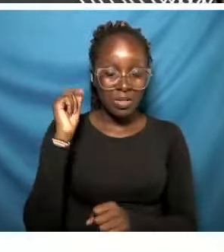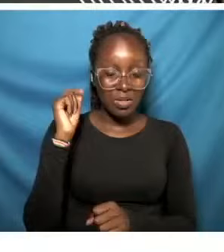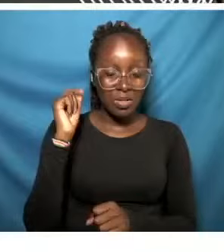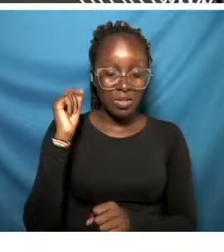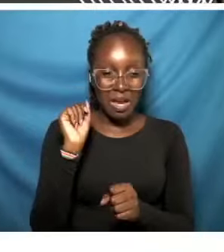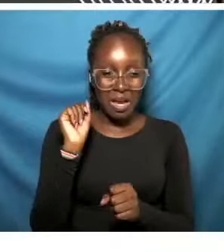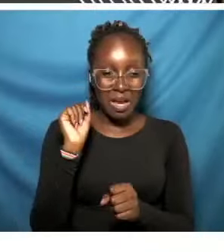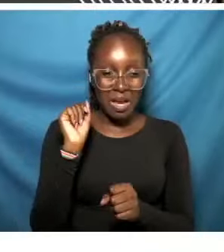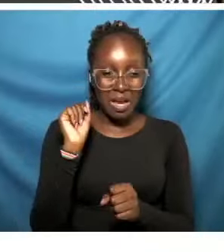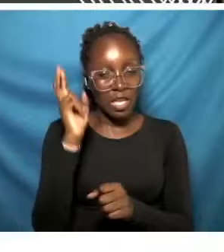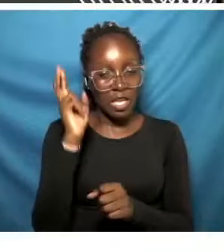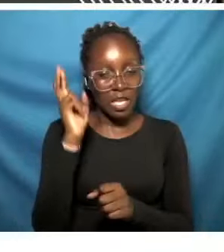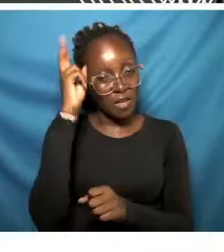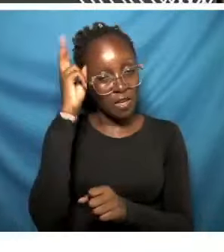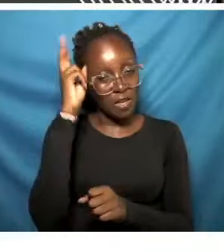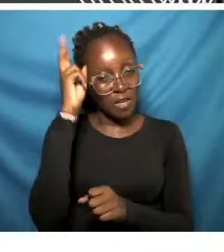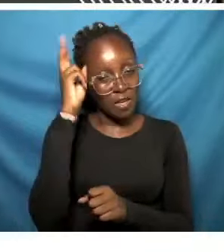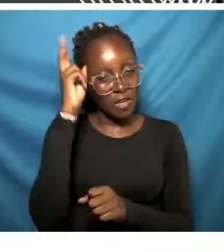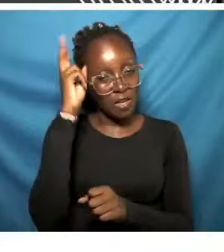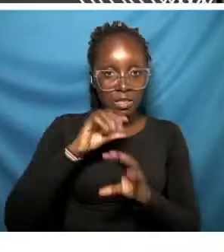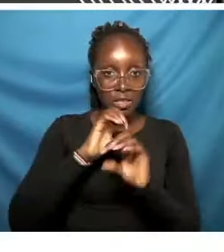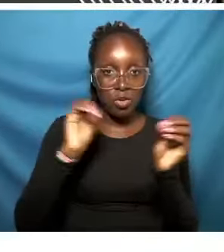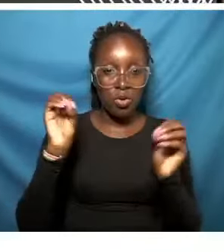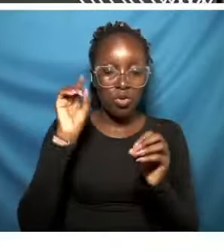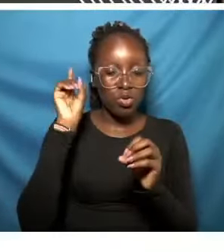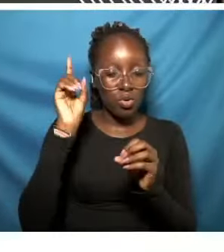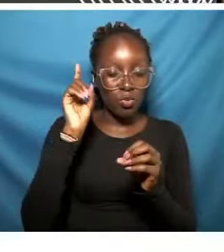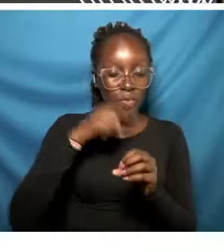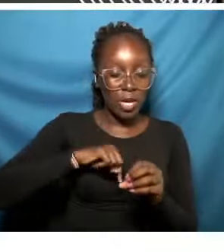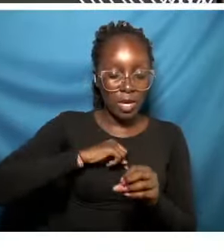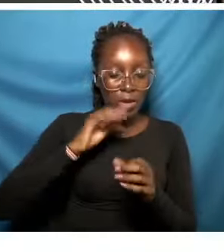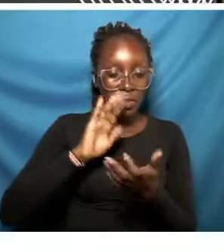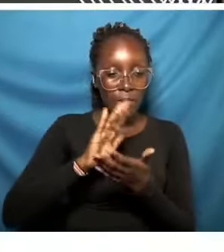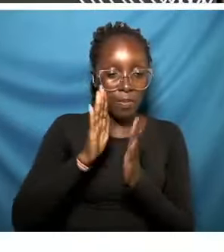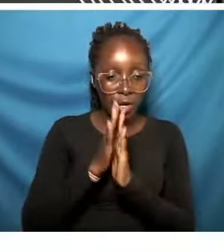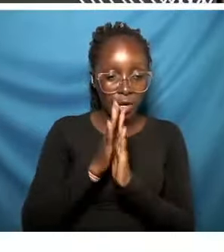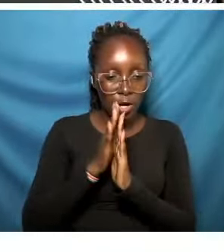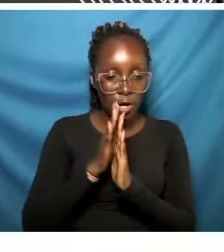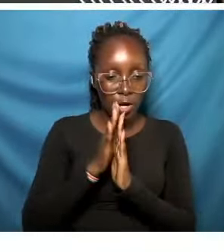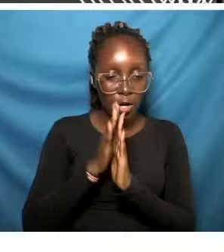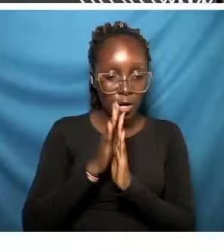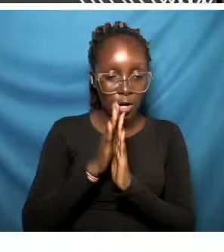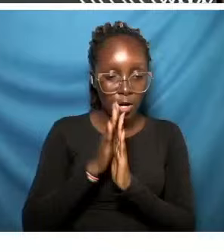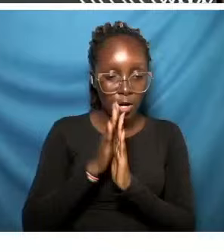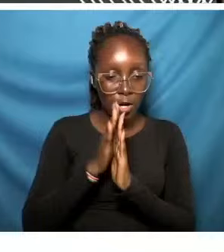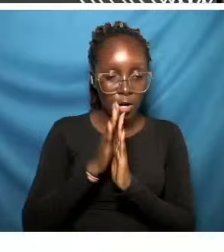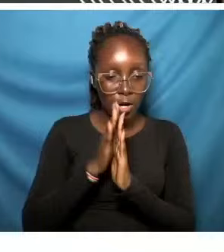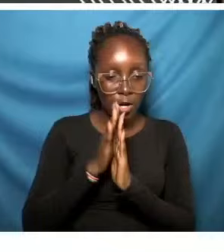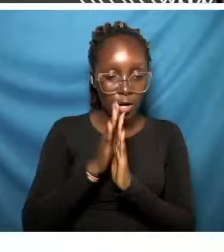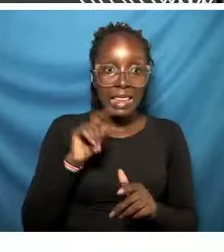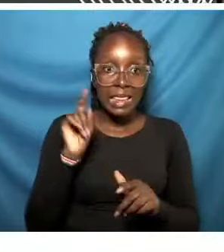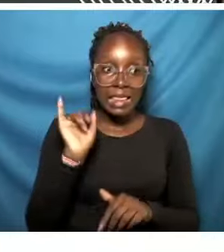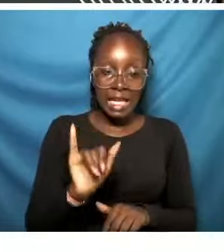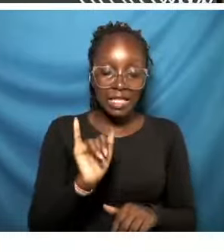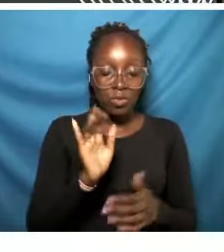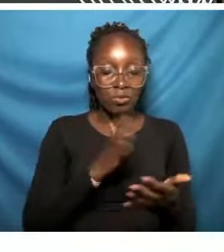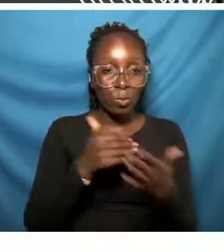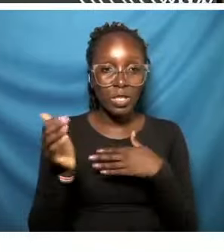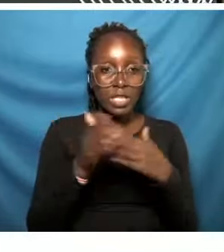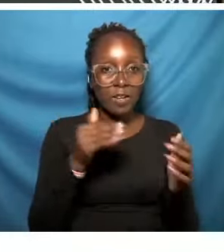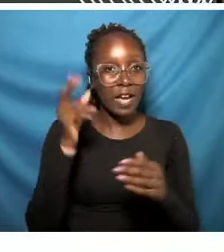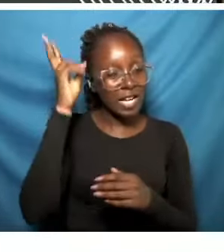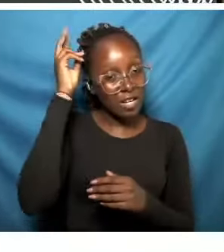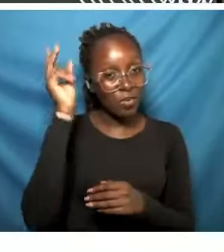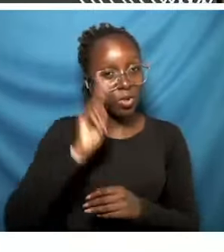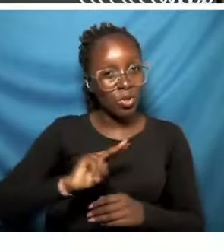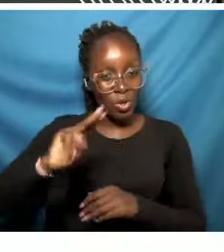Lord, and cancel every cord that the enemy may be using to claim access into our lives in the blessed name of Jesus Christ.